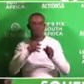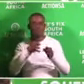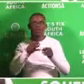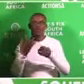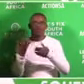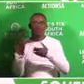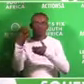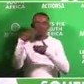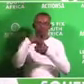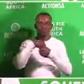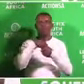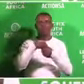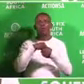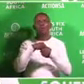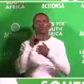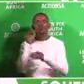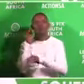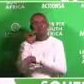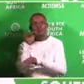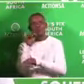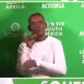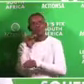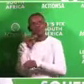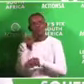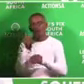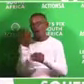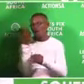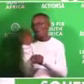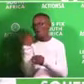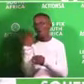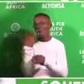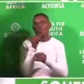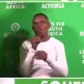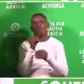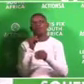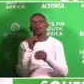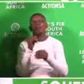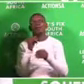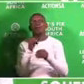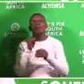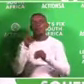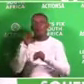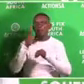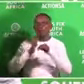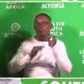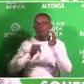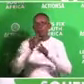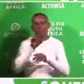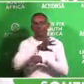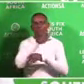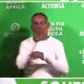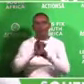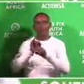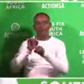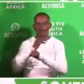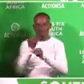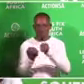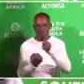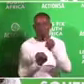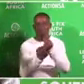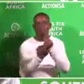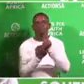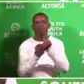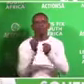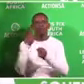our country. South Africa, over the last 400 years, built at the back of migrants. And the only way we can actually